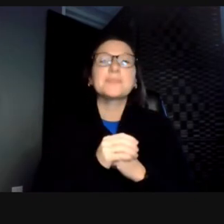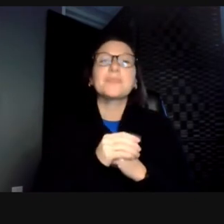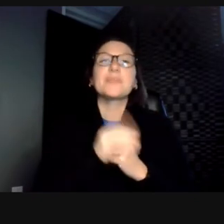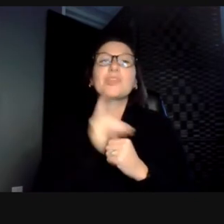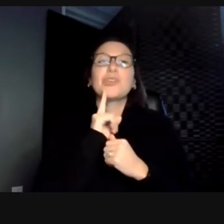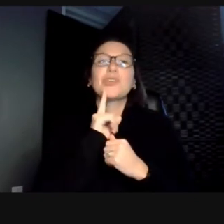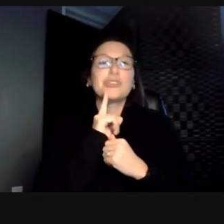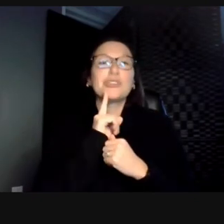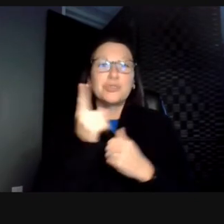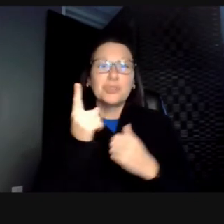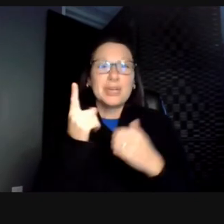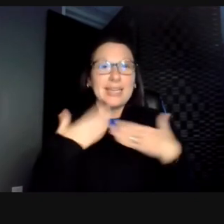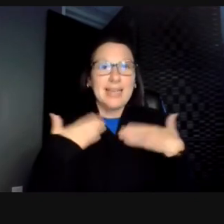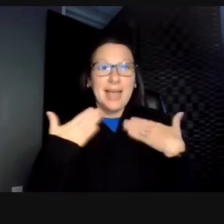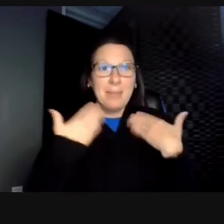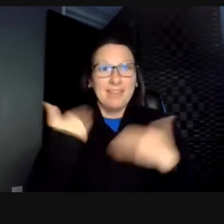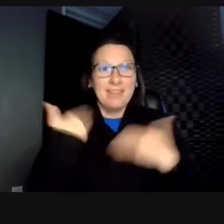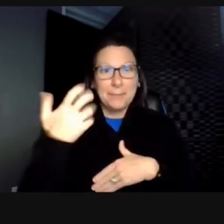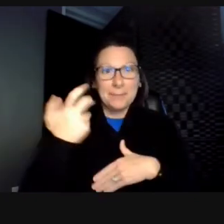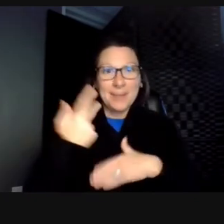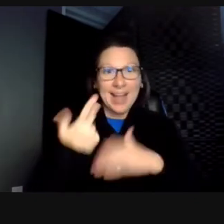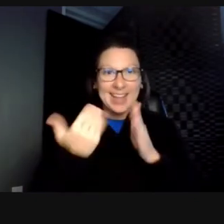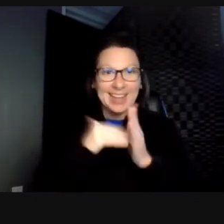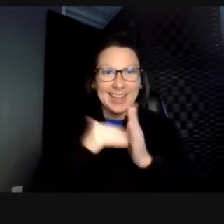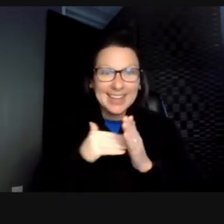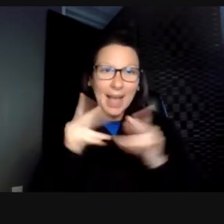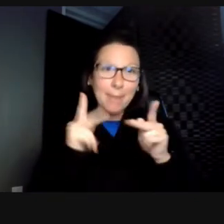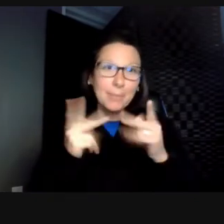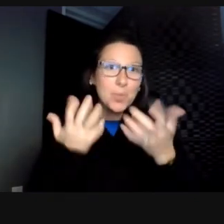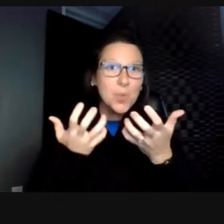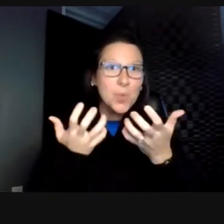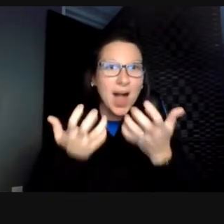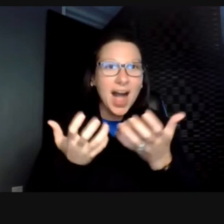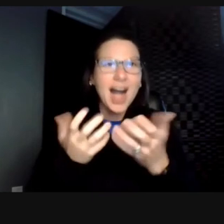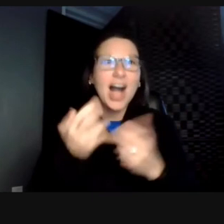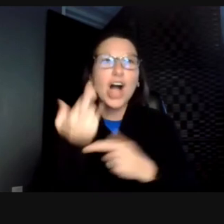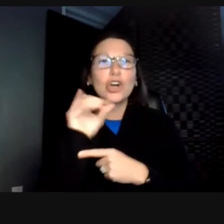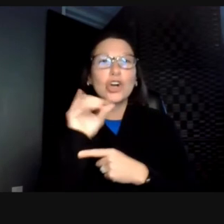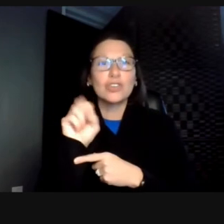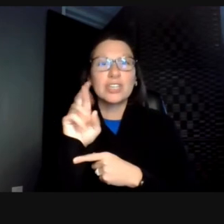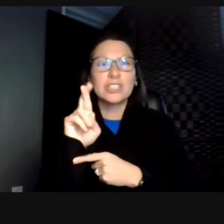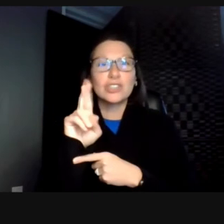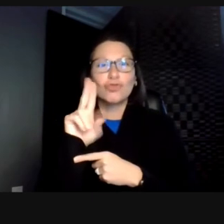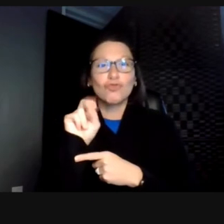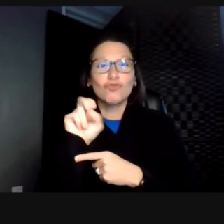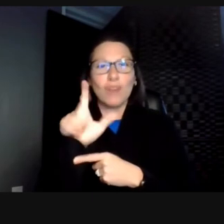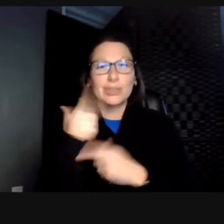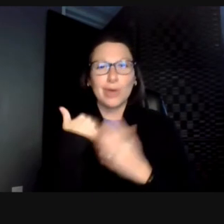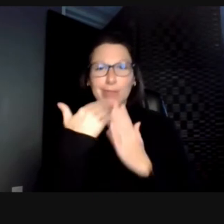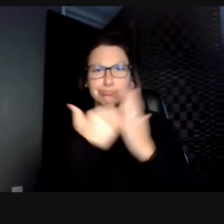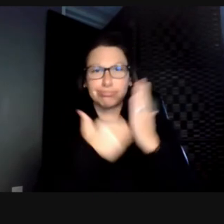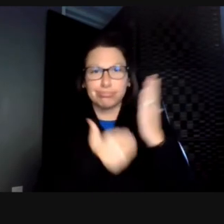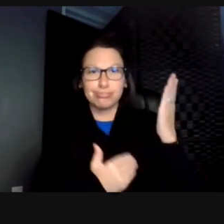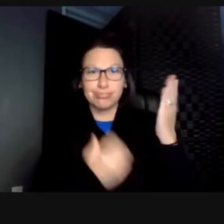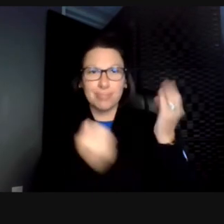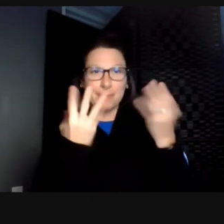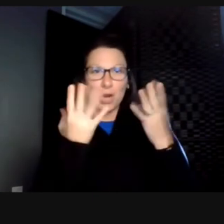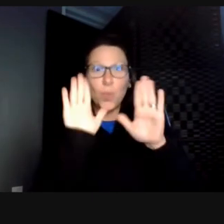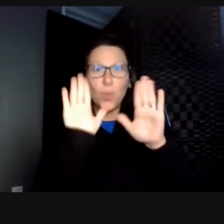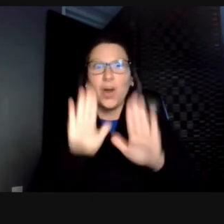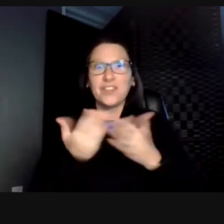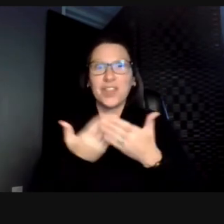popular demand. So Chris Russell, I had a list of things that wonderful things I wanted to say about you. Okay, here they are. I found them